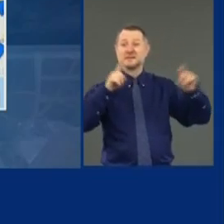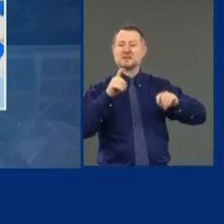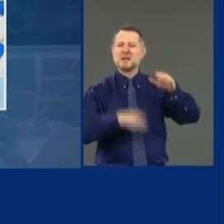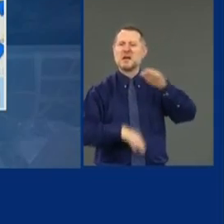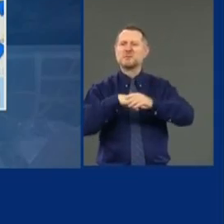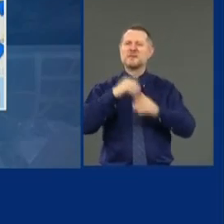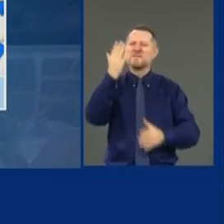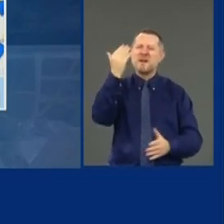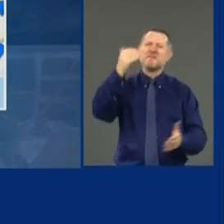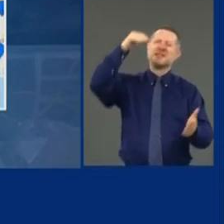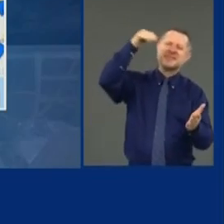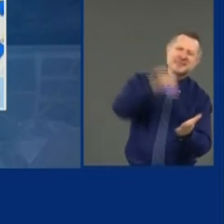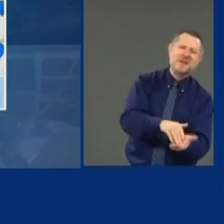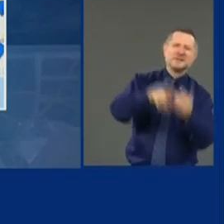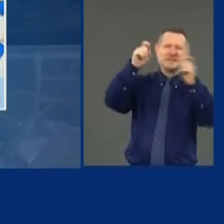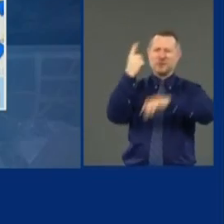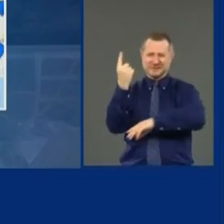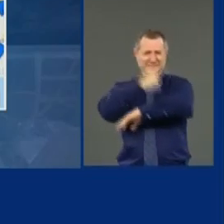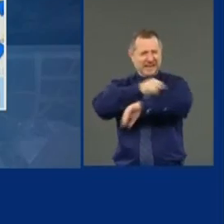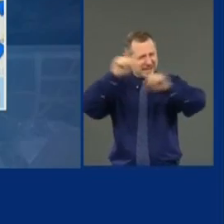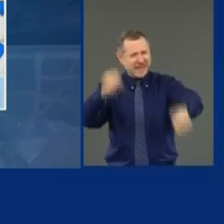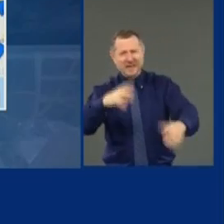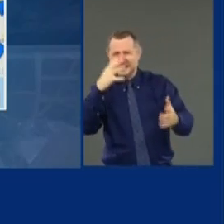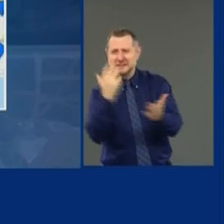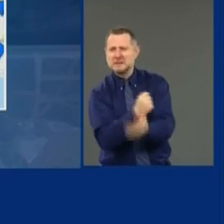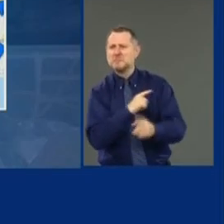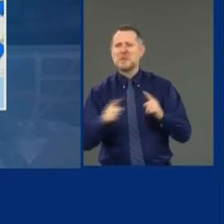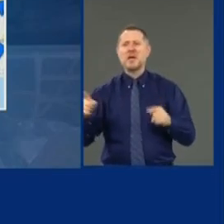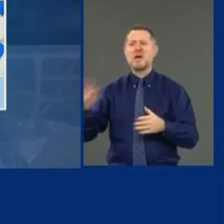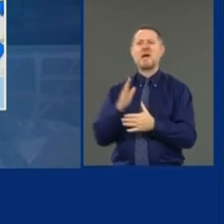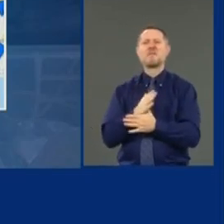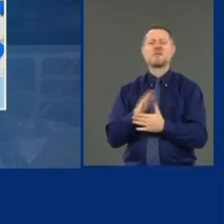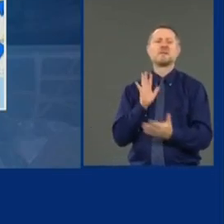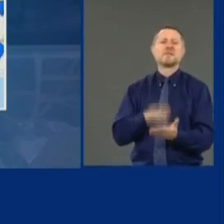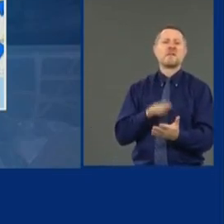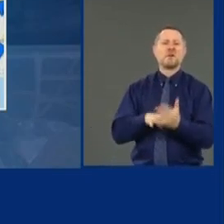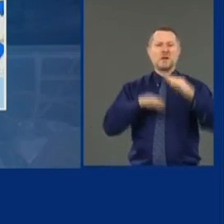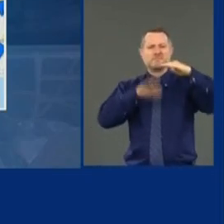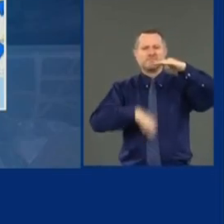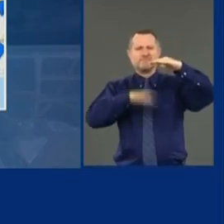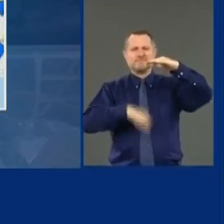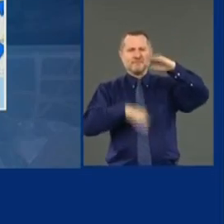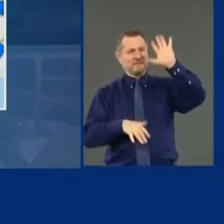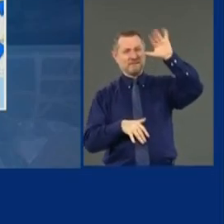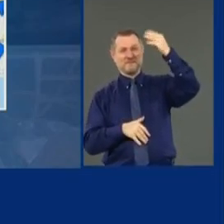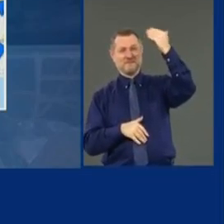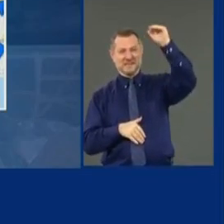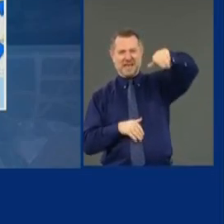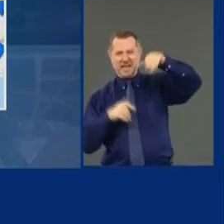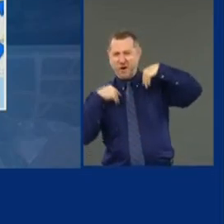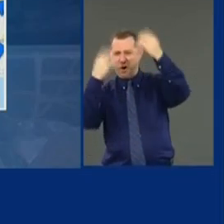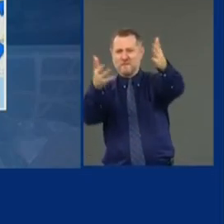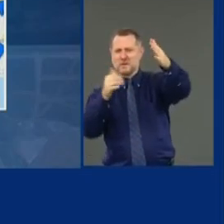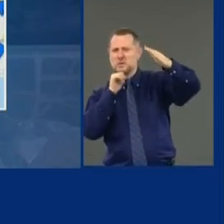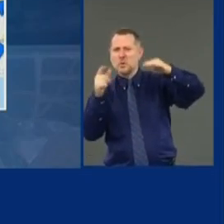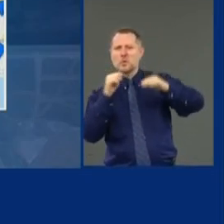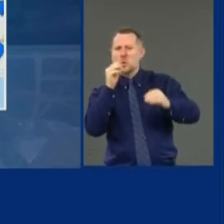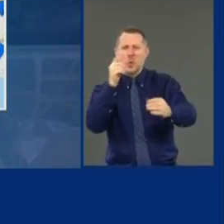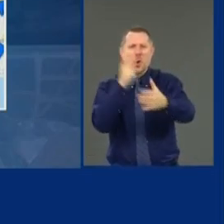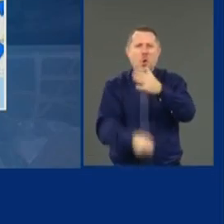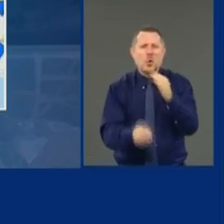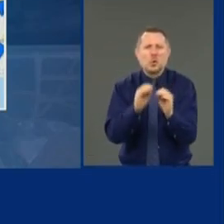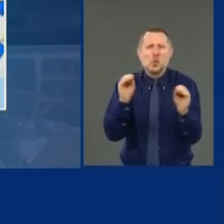day. There is no cost to the test. It does not hurt. It is